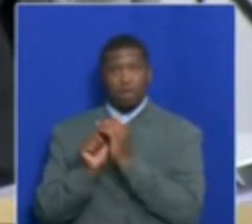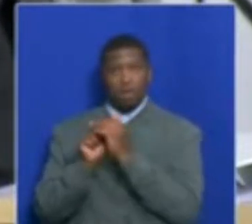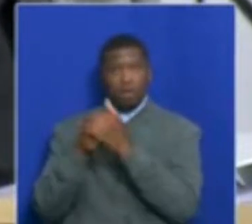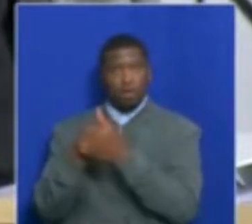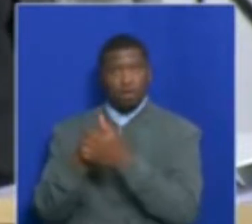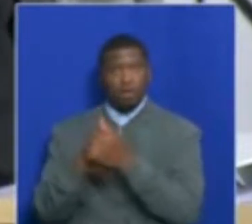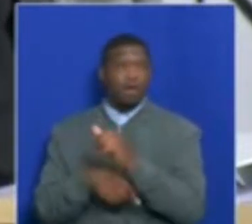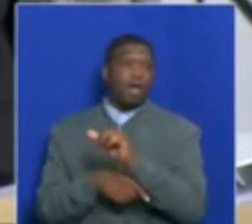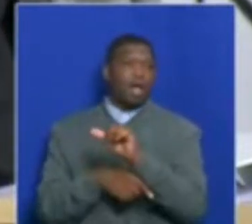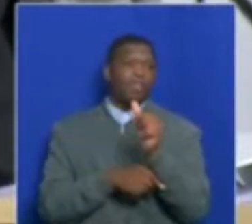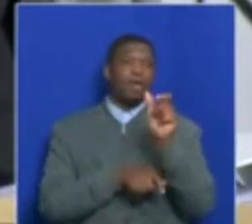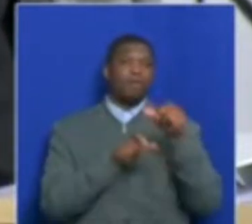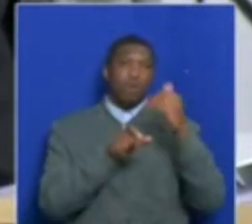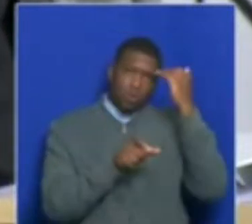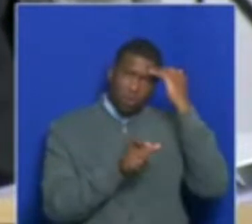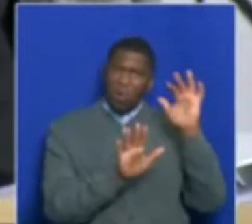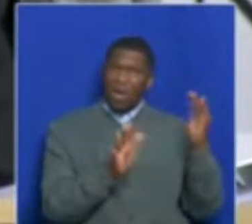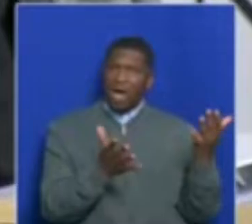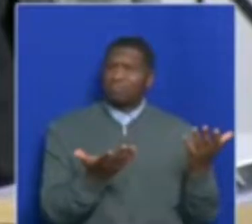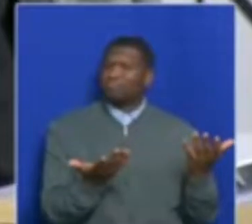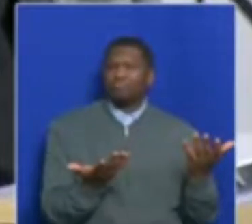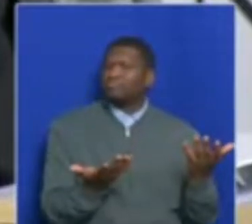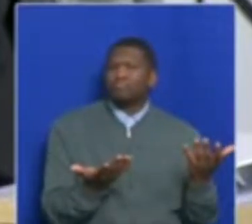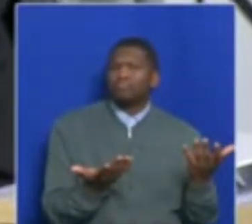even his family knew he was there.